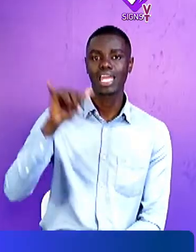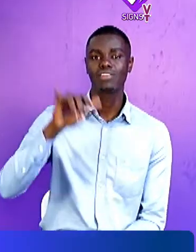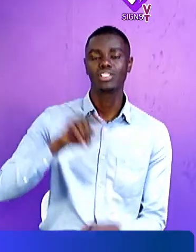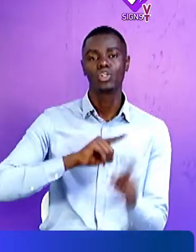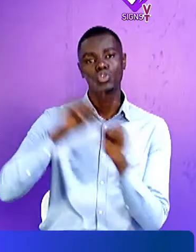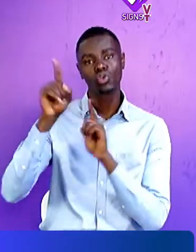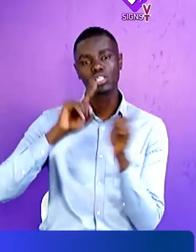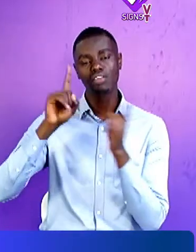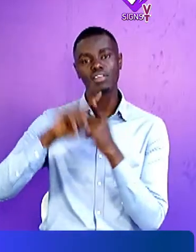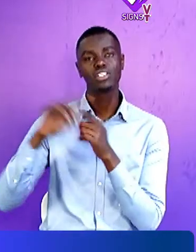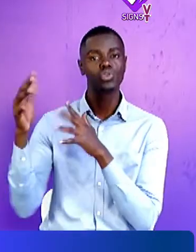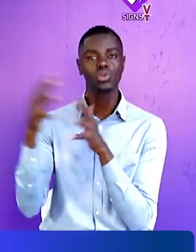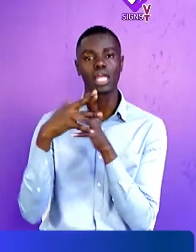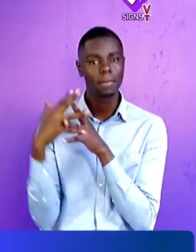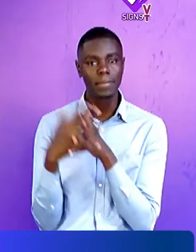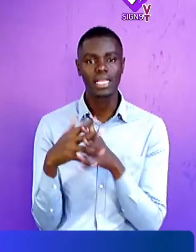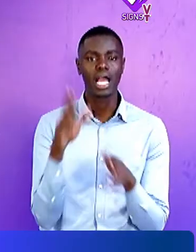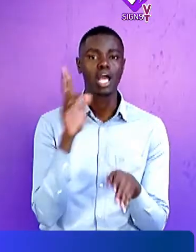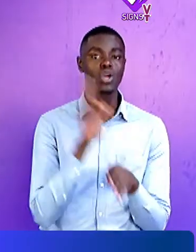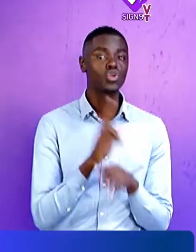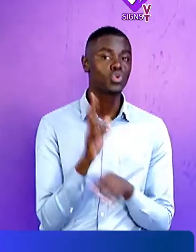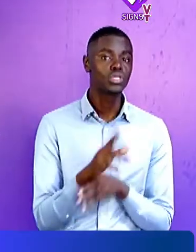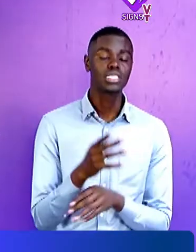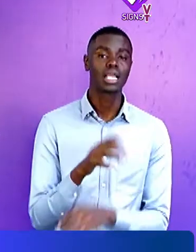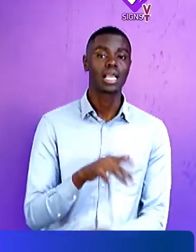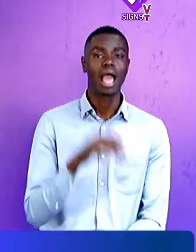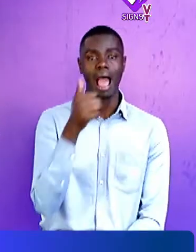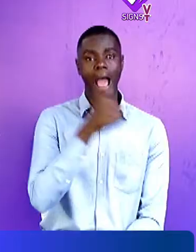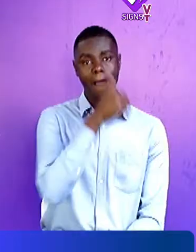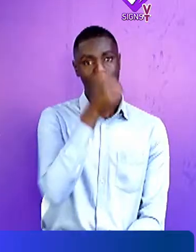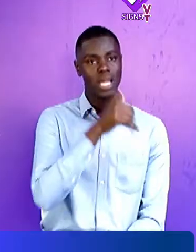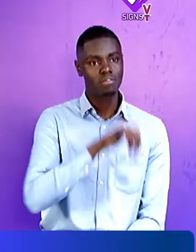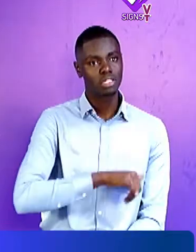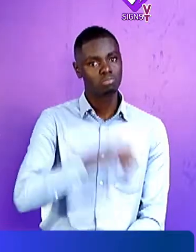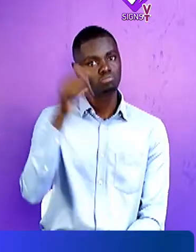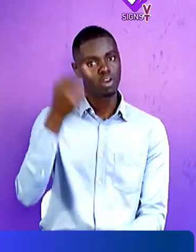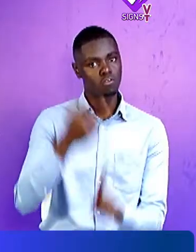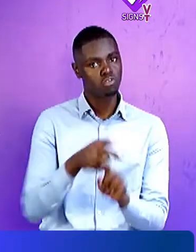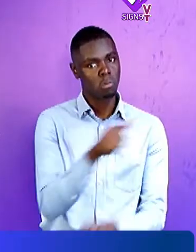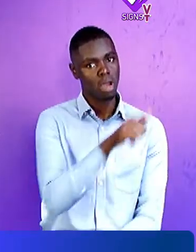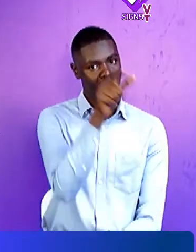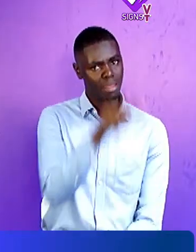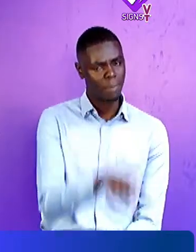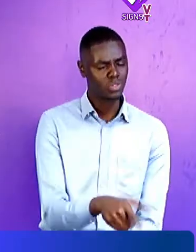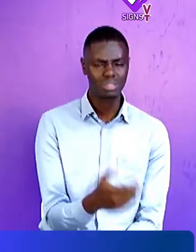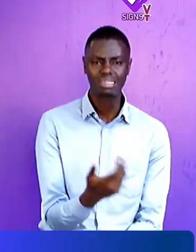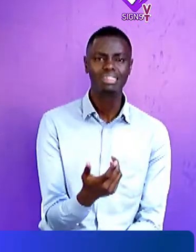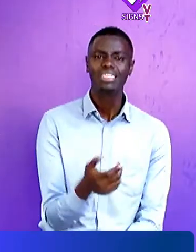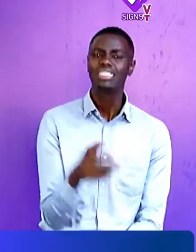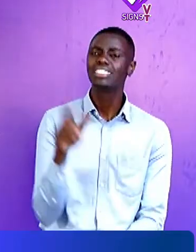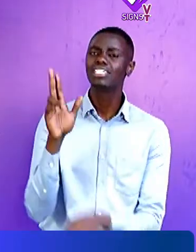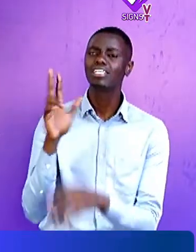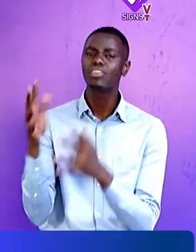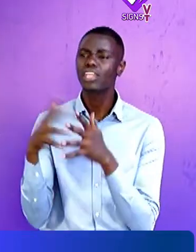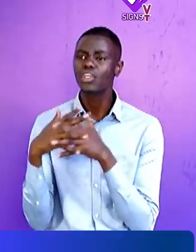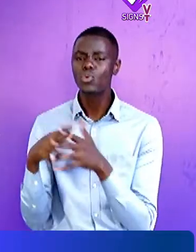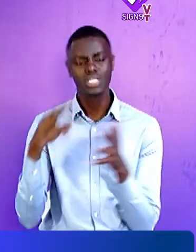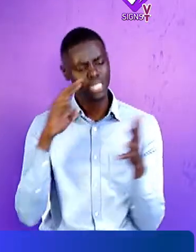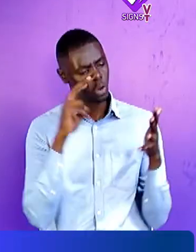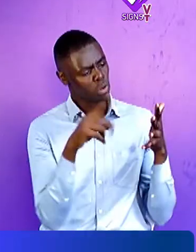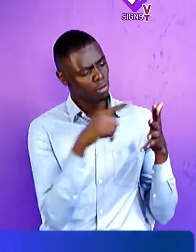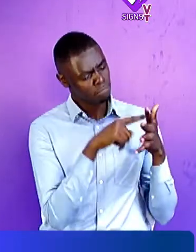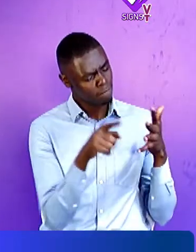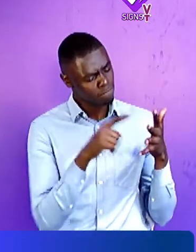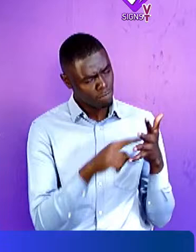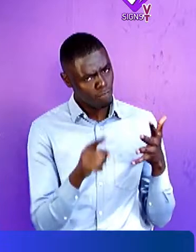to the US with, and using a plane, a private jet from somebody else, isn't it? So you see, the US is supposed to look at all these things in the